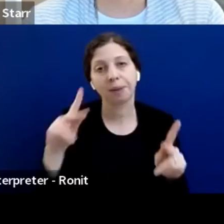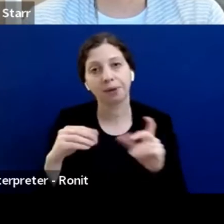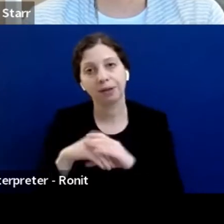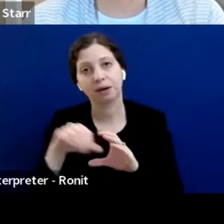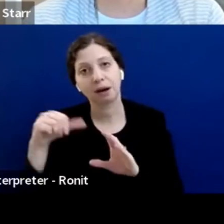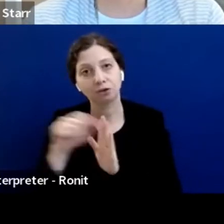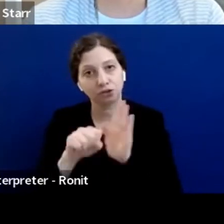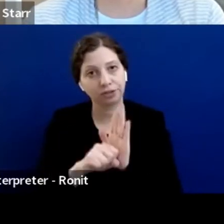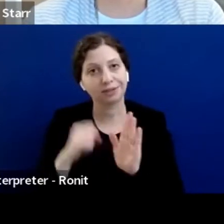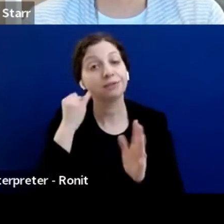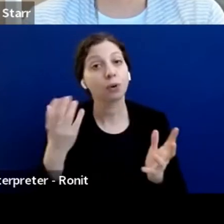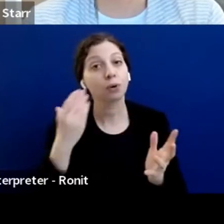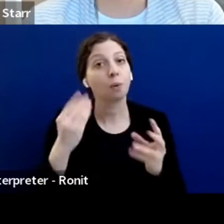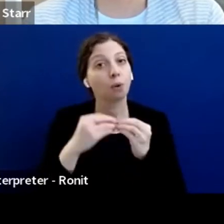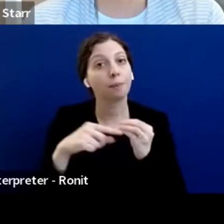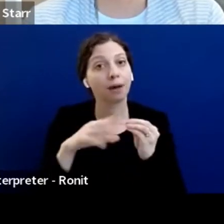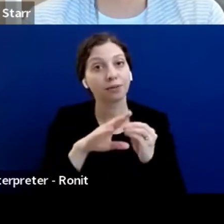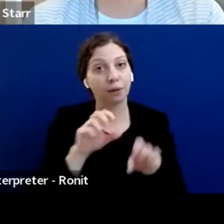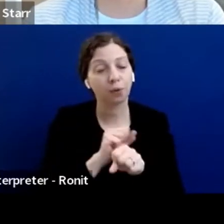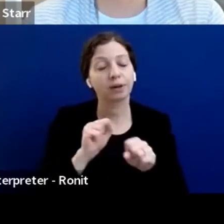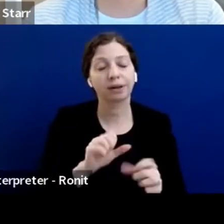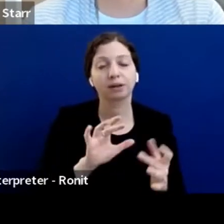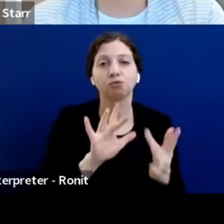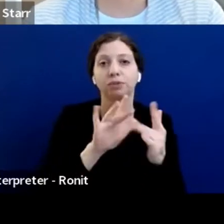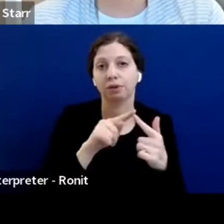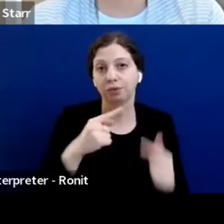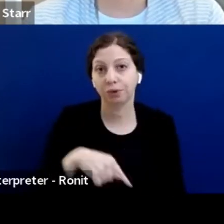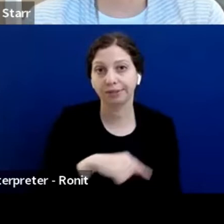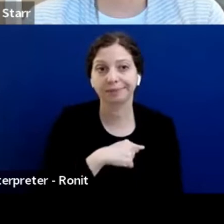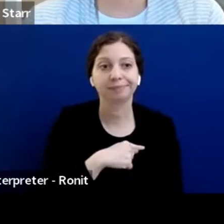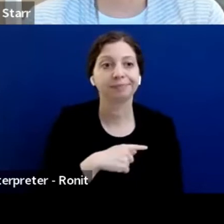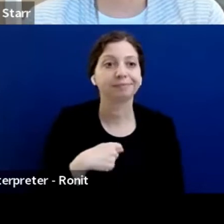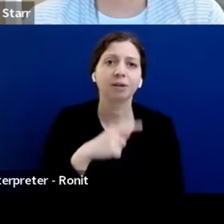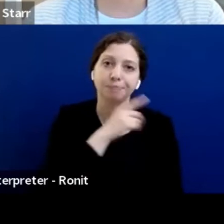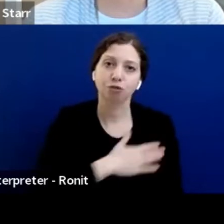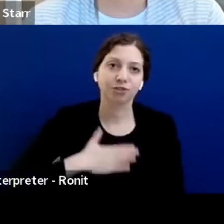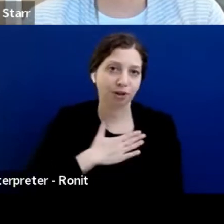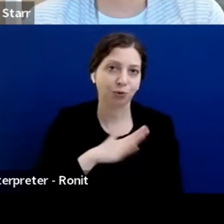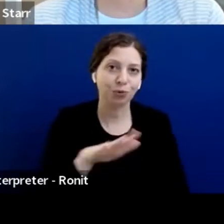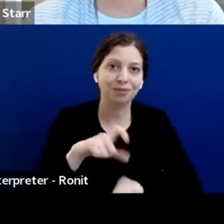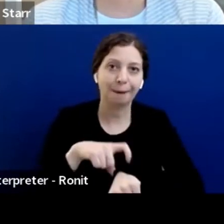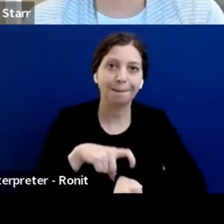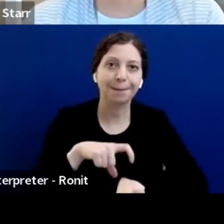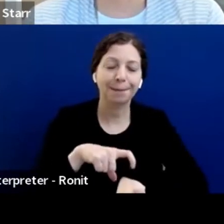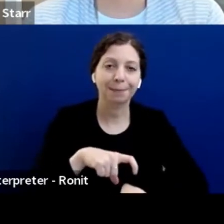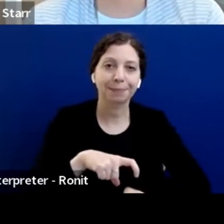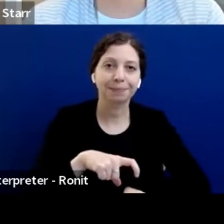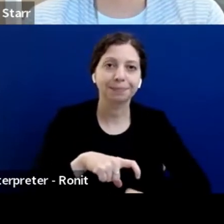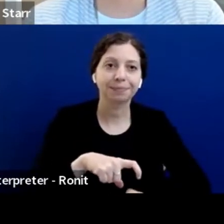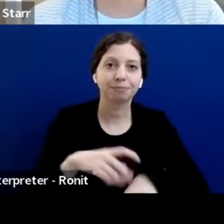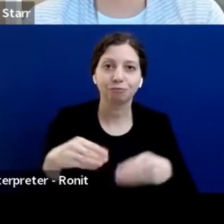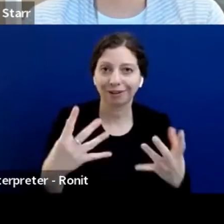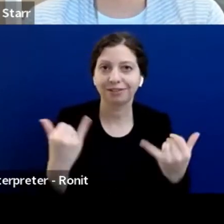more about some of that work, you can reach out to us. And I just appreciate your time that you've given